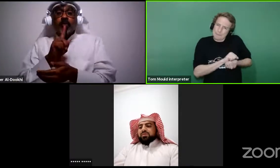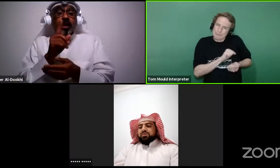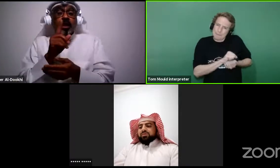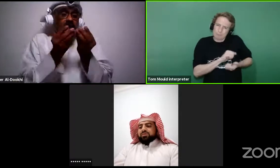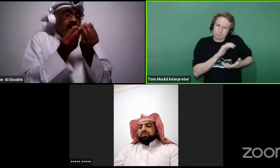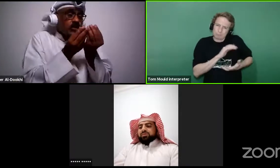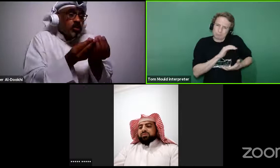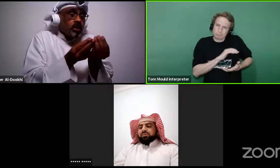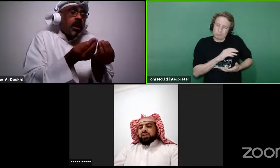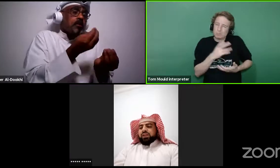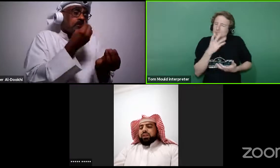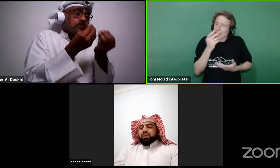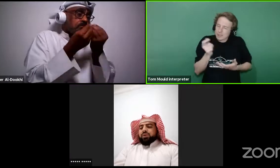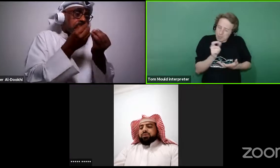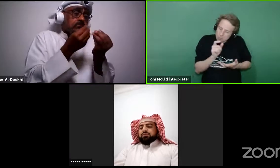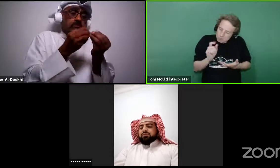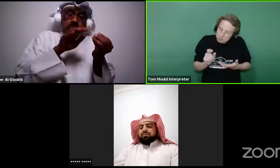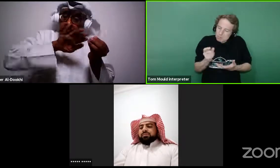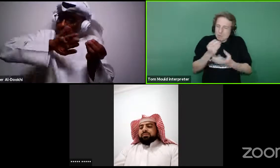you may eat.